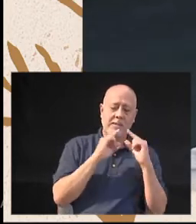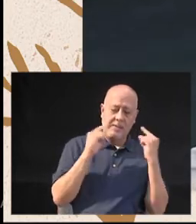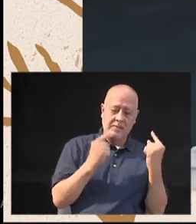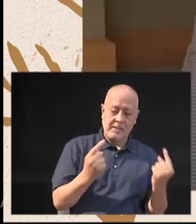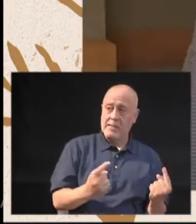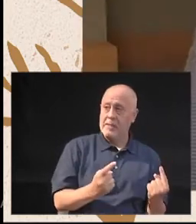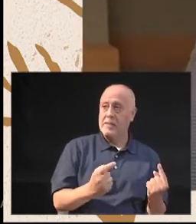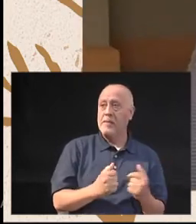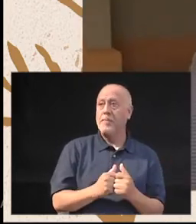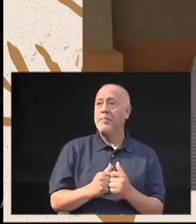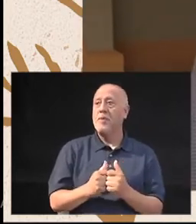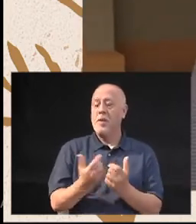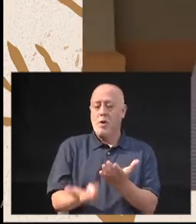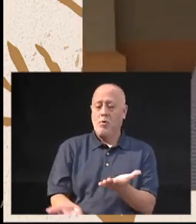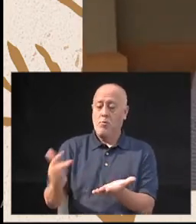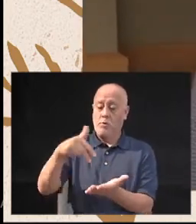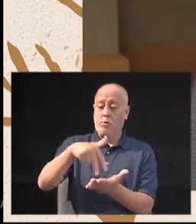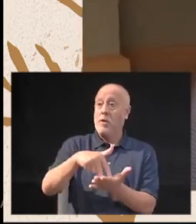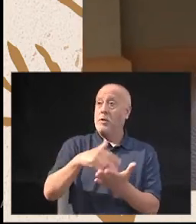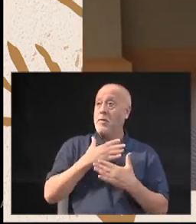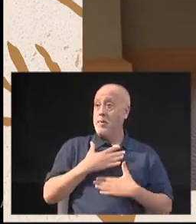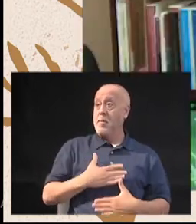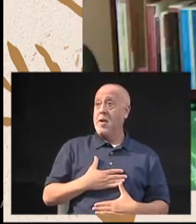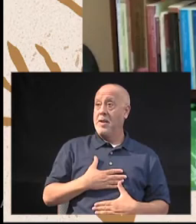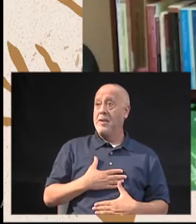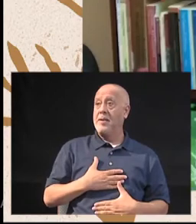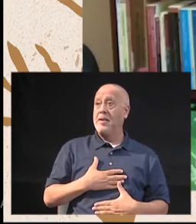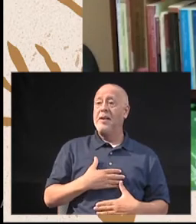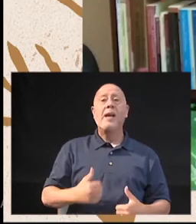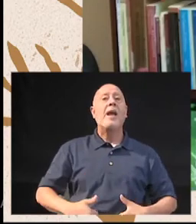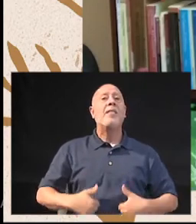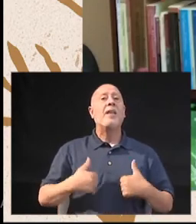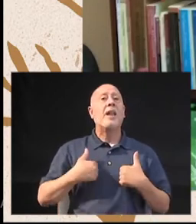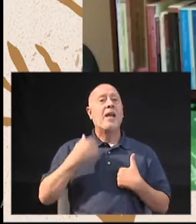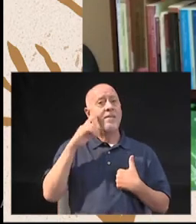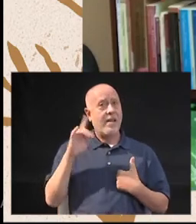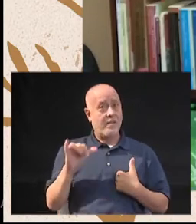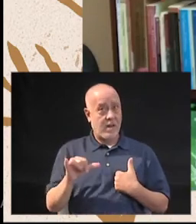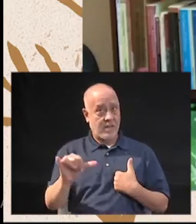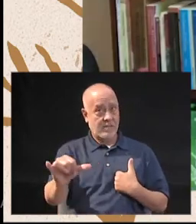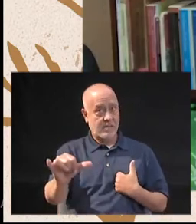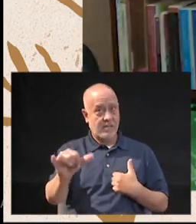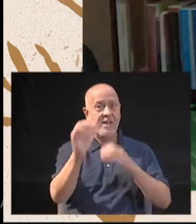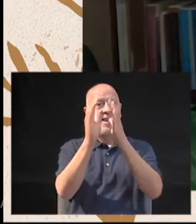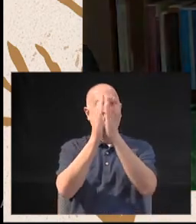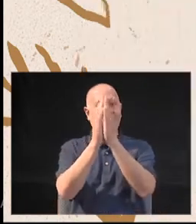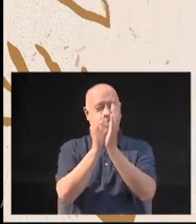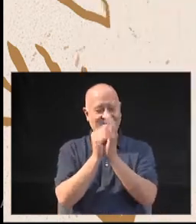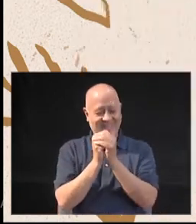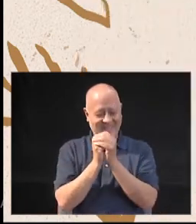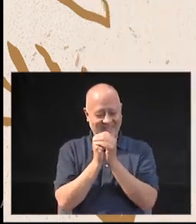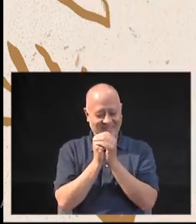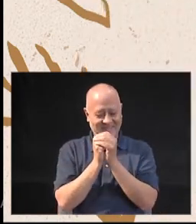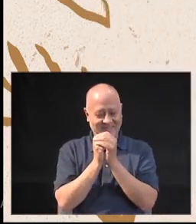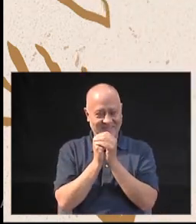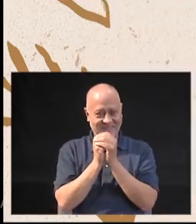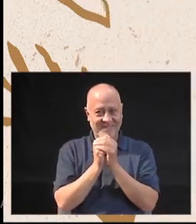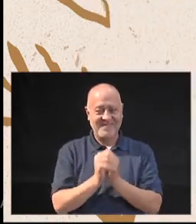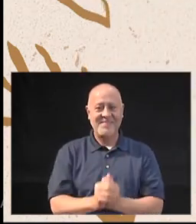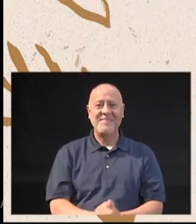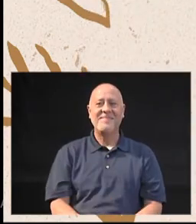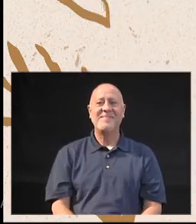sins, the resurrection of the body, and the life everlasting. Amen.